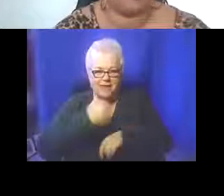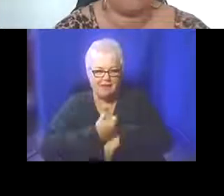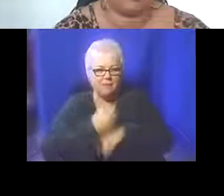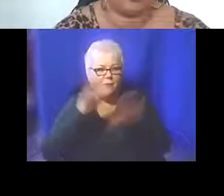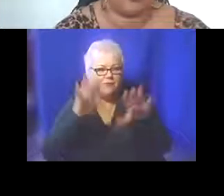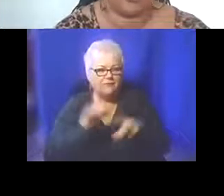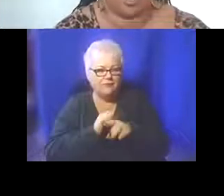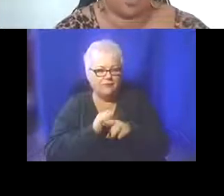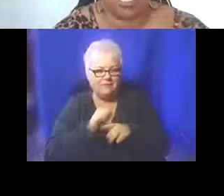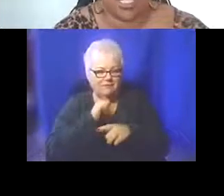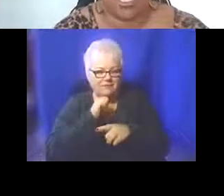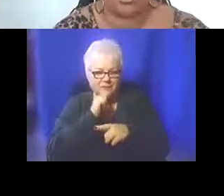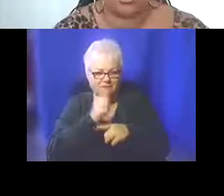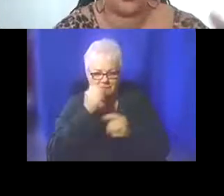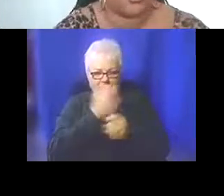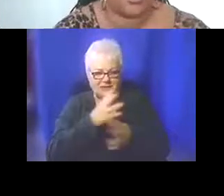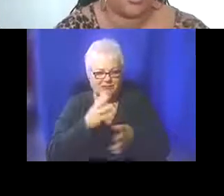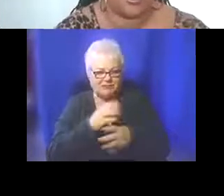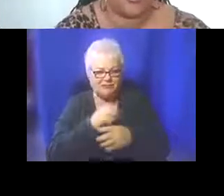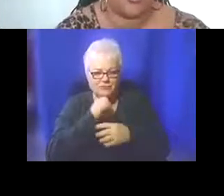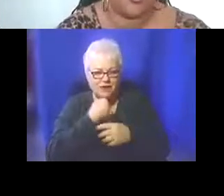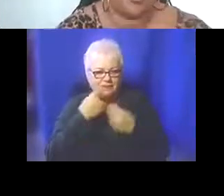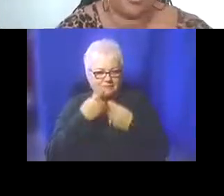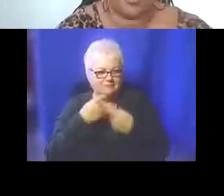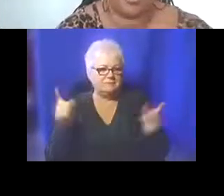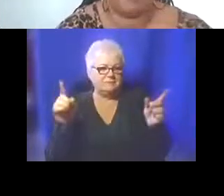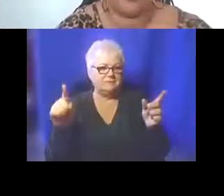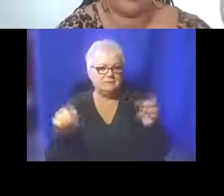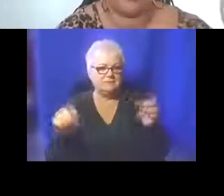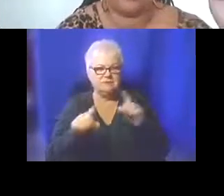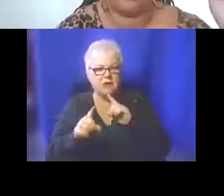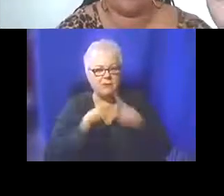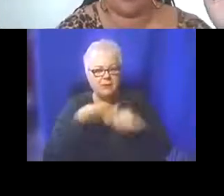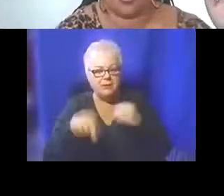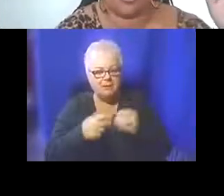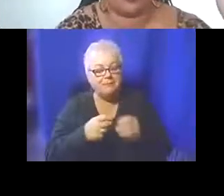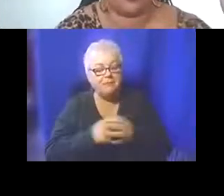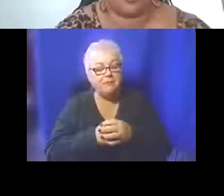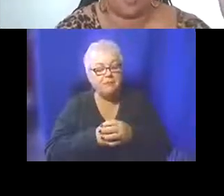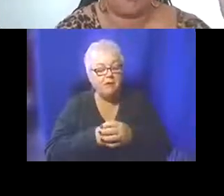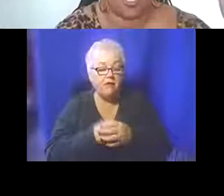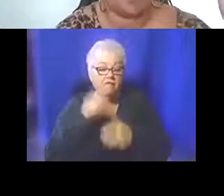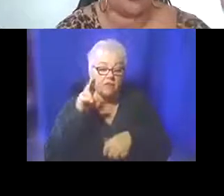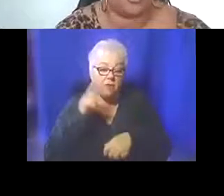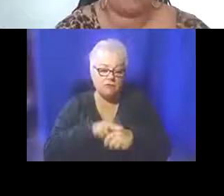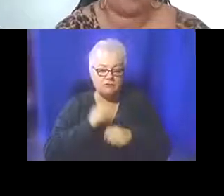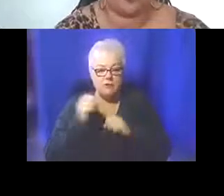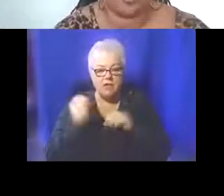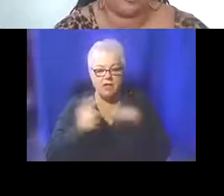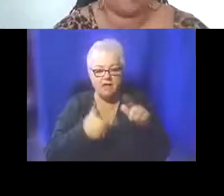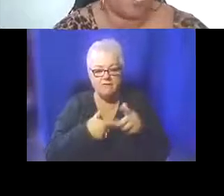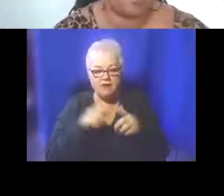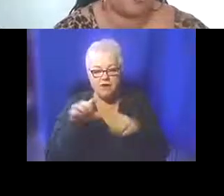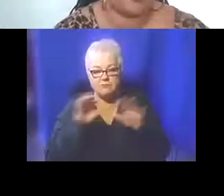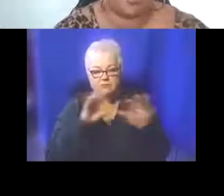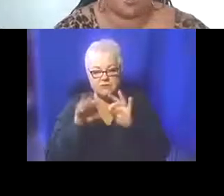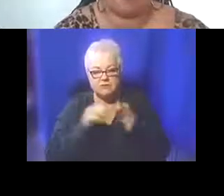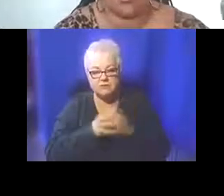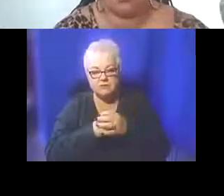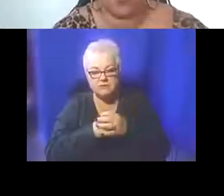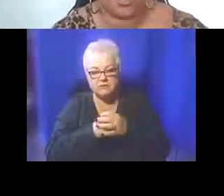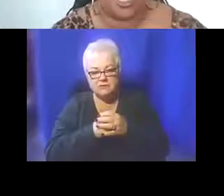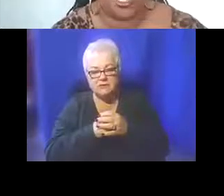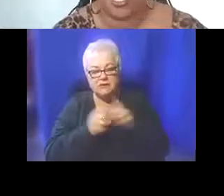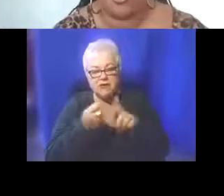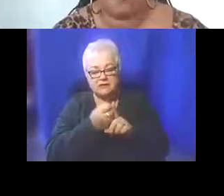trainings if the information and the conversation just stays here. And of course, you all have the option, if you want to expand,